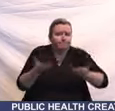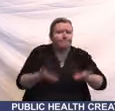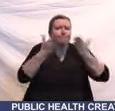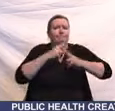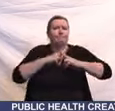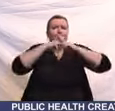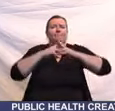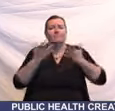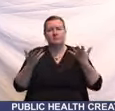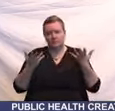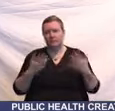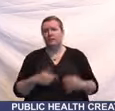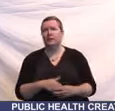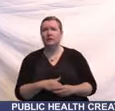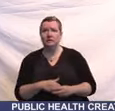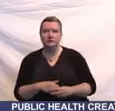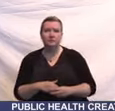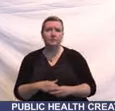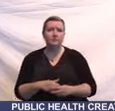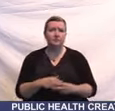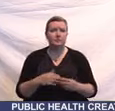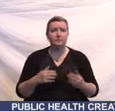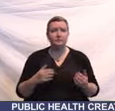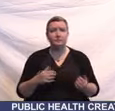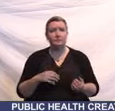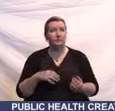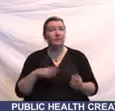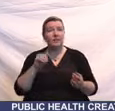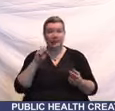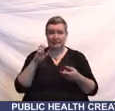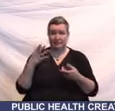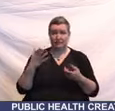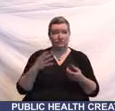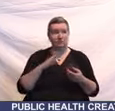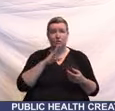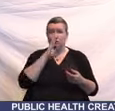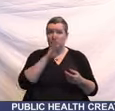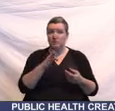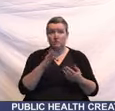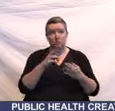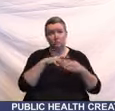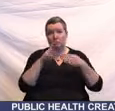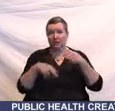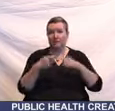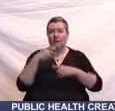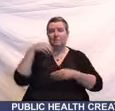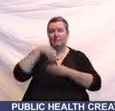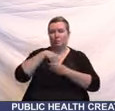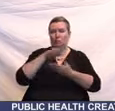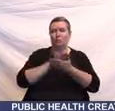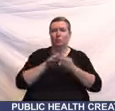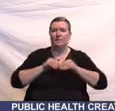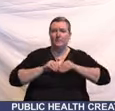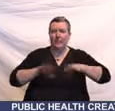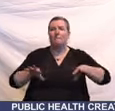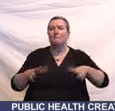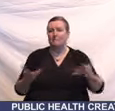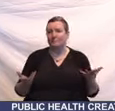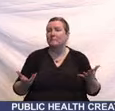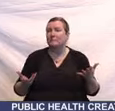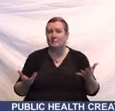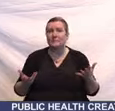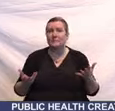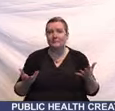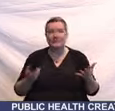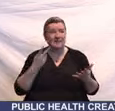at the cases which have been determined to have been a direct result of in-school transmission. And you can see those numbers have